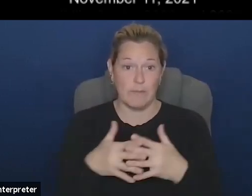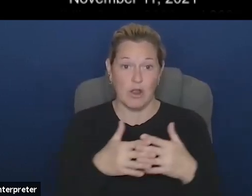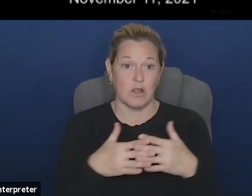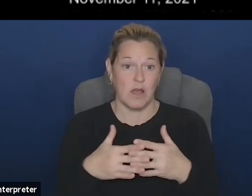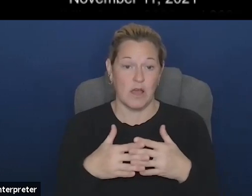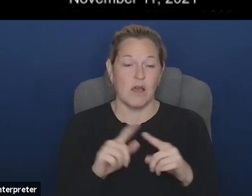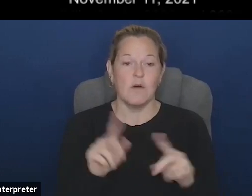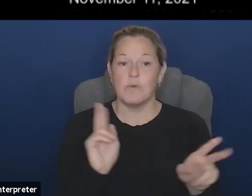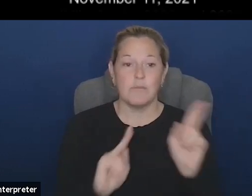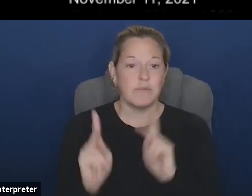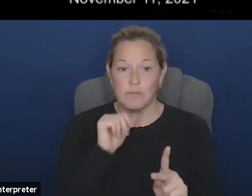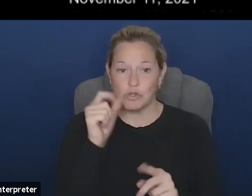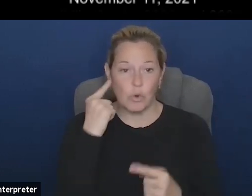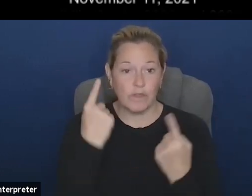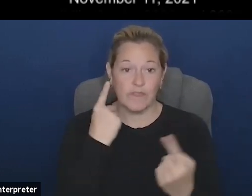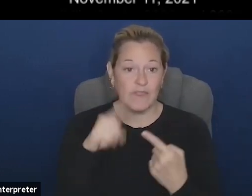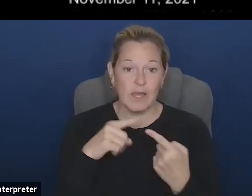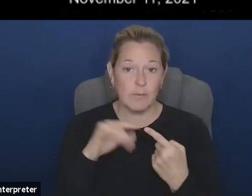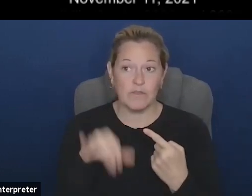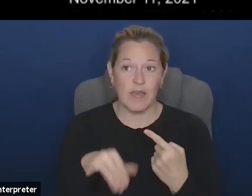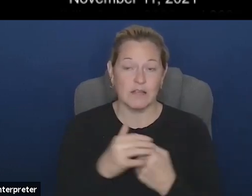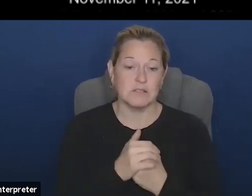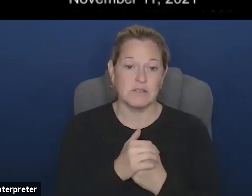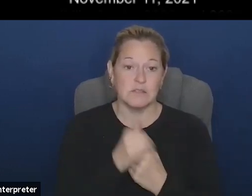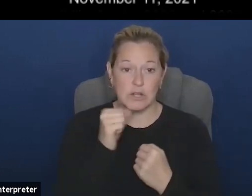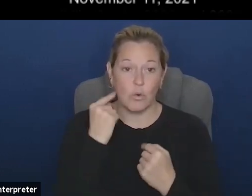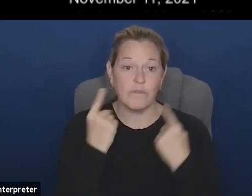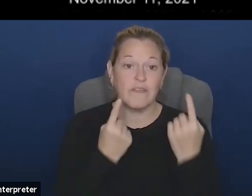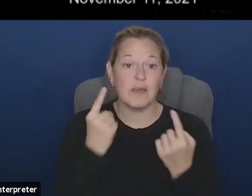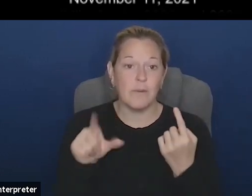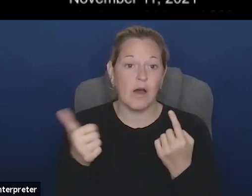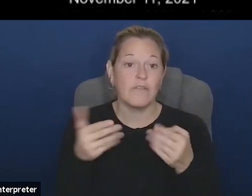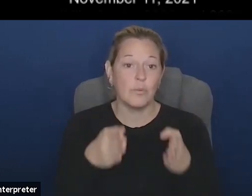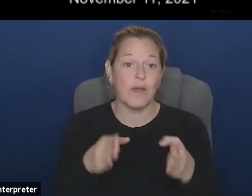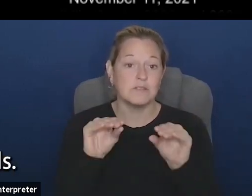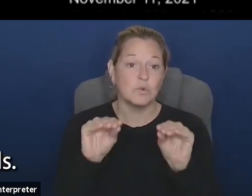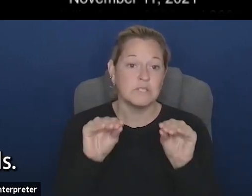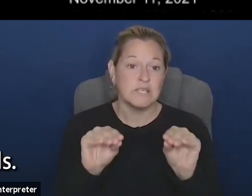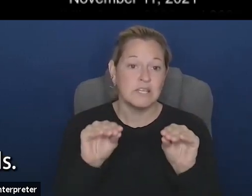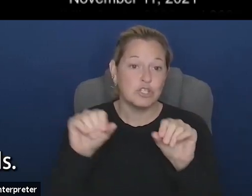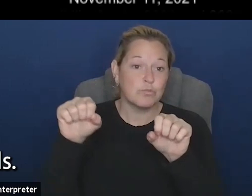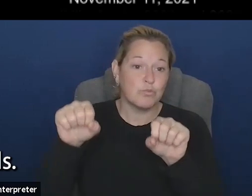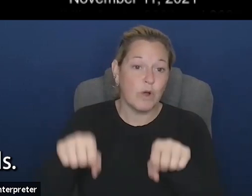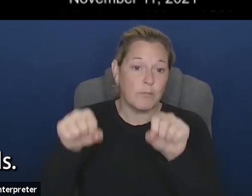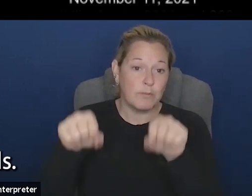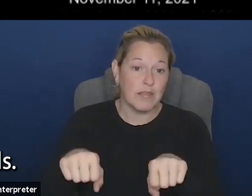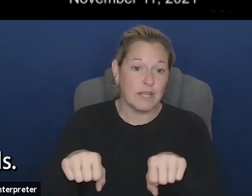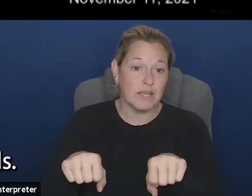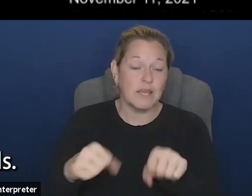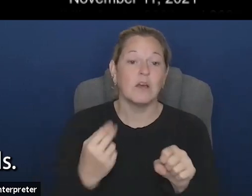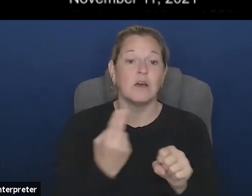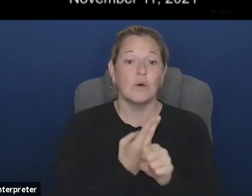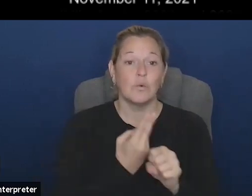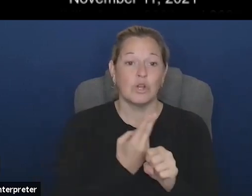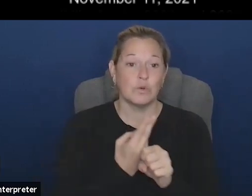But people don't necessarily think about that. We don't think about other ways to teach probability other than using a deck of cards, but people may not see a deck